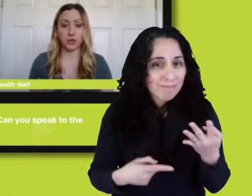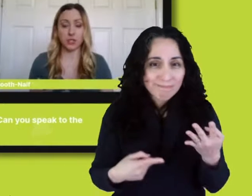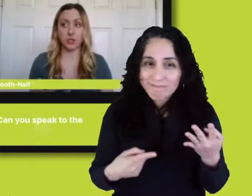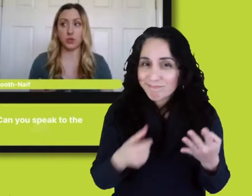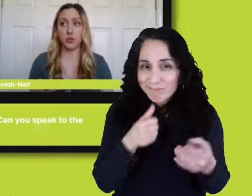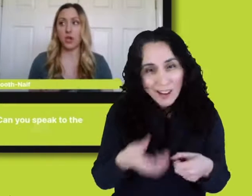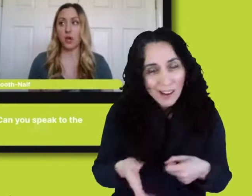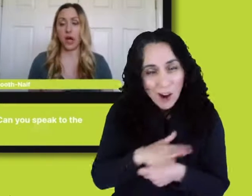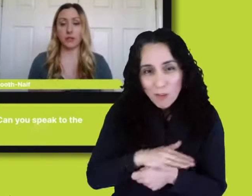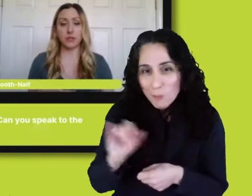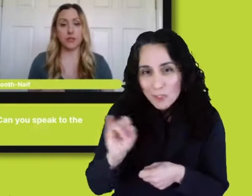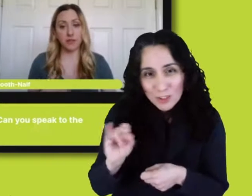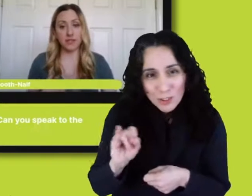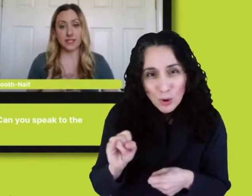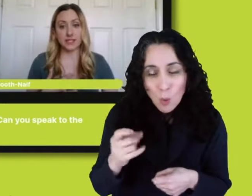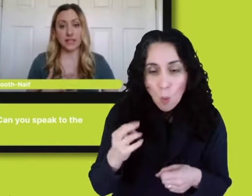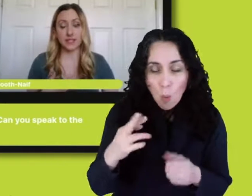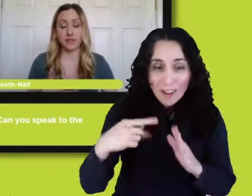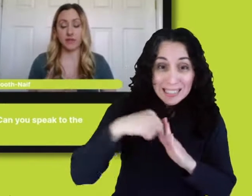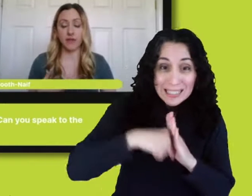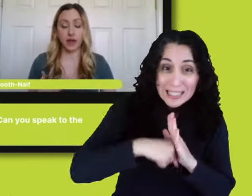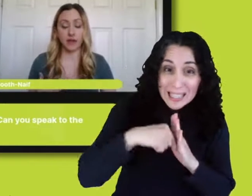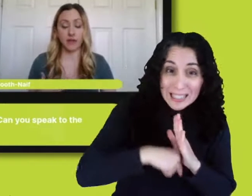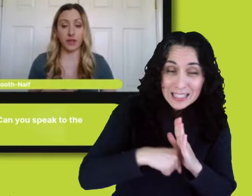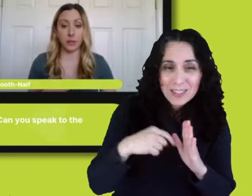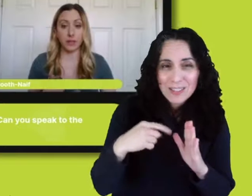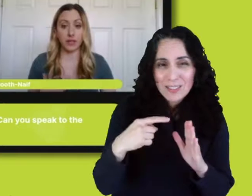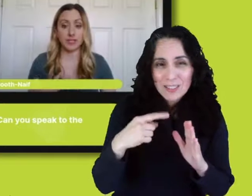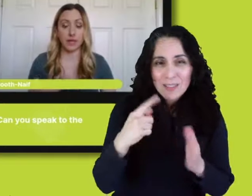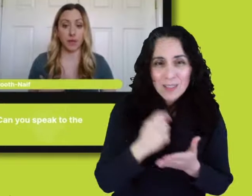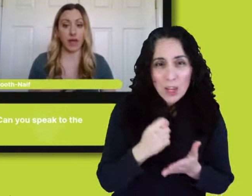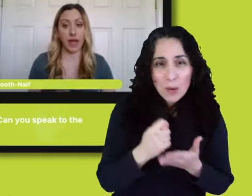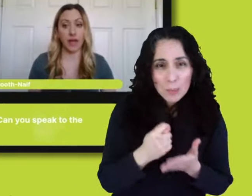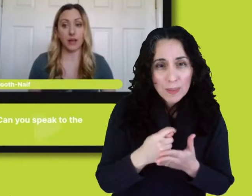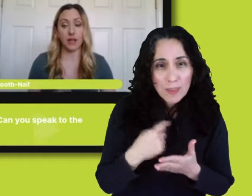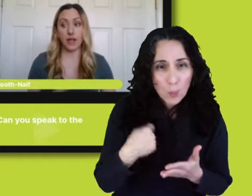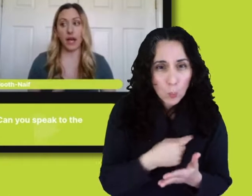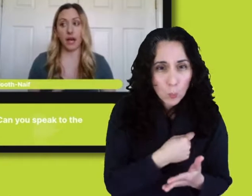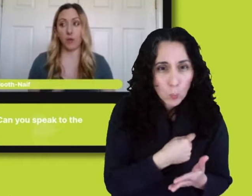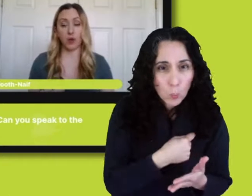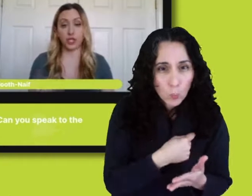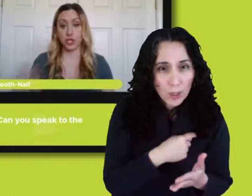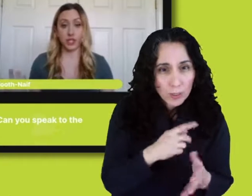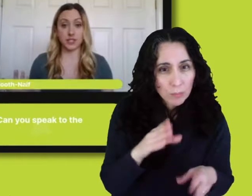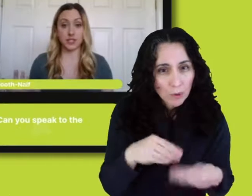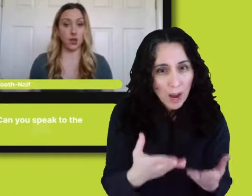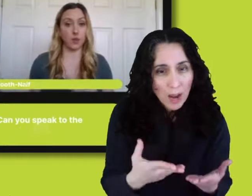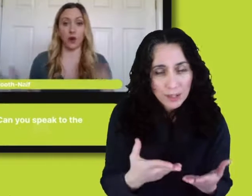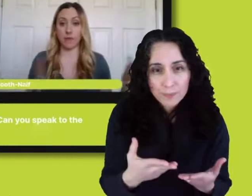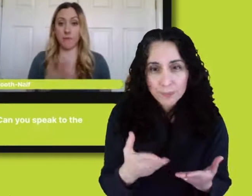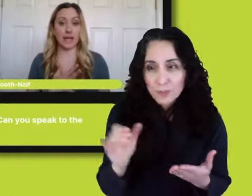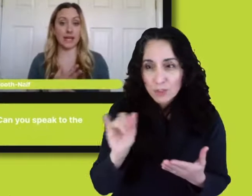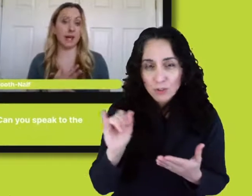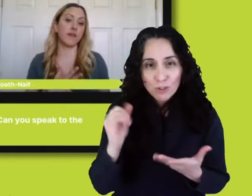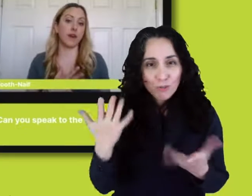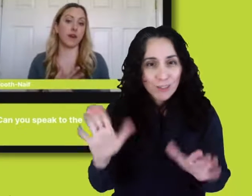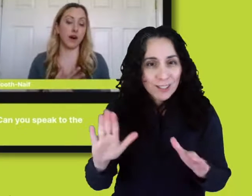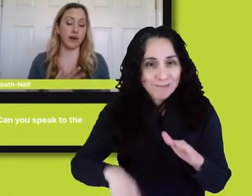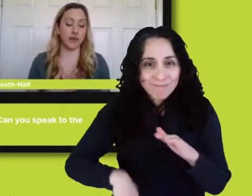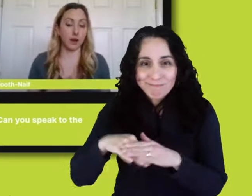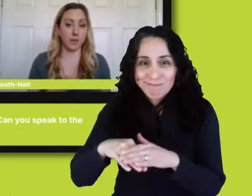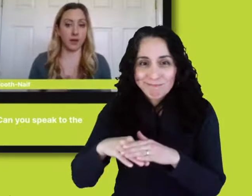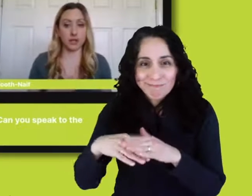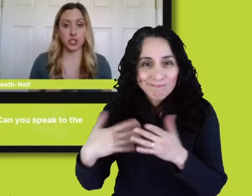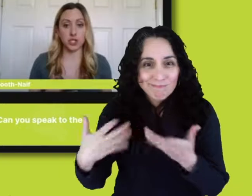being able to do some of these intensive therapies that we had, where insurance, we've already maxed out